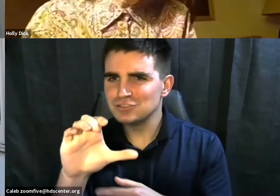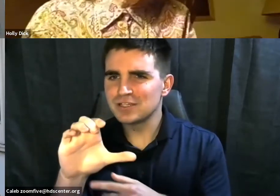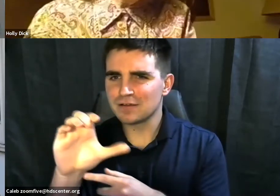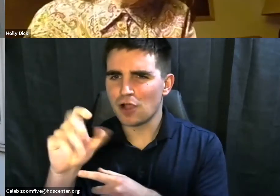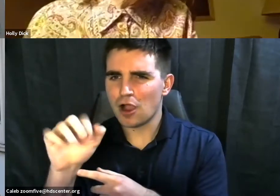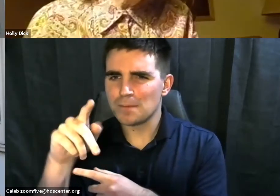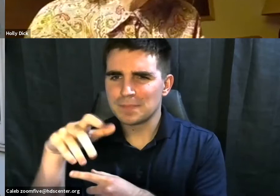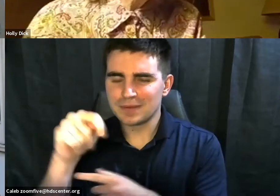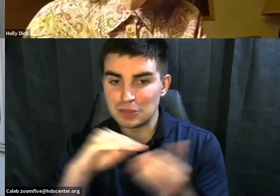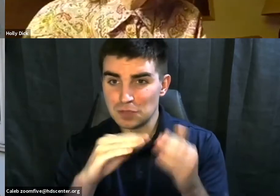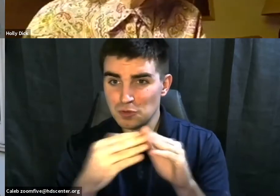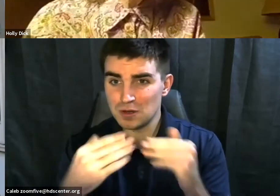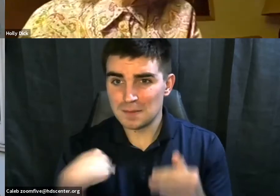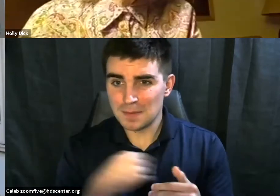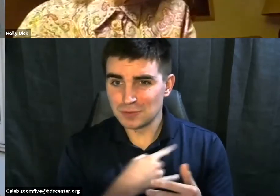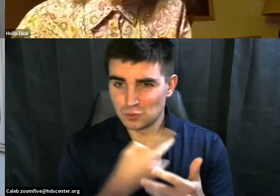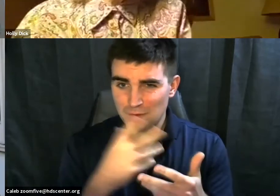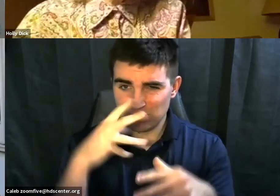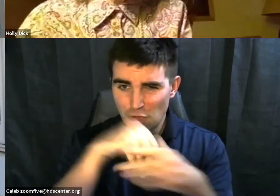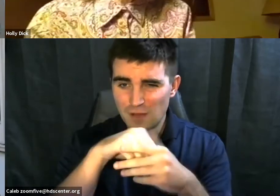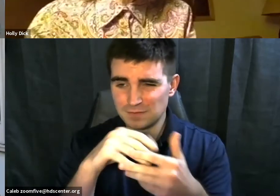in shaping what it looked like?